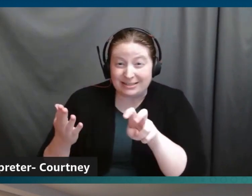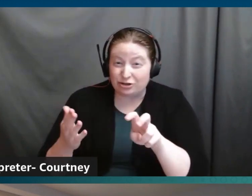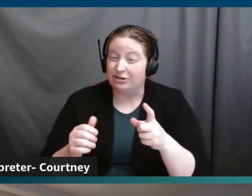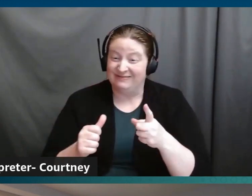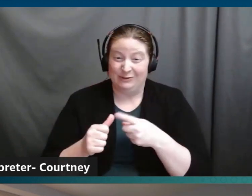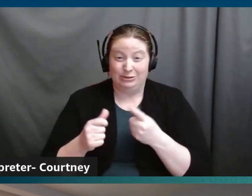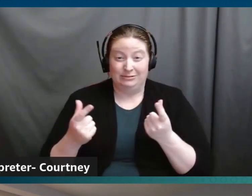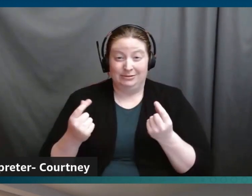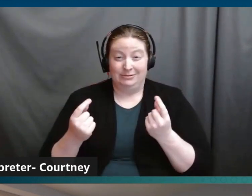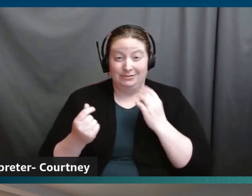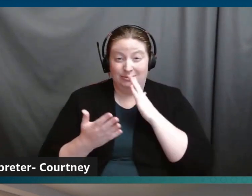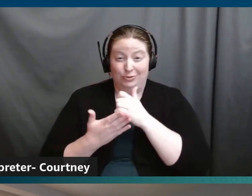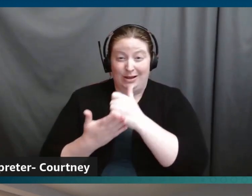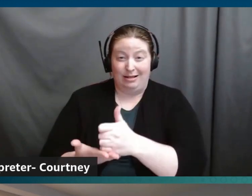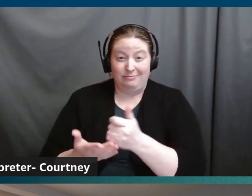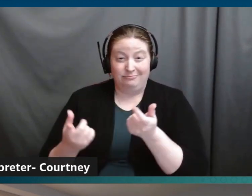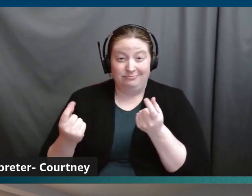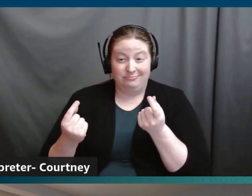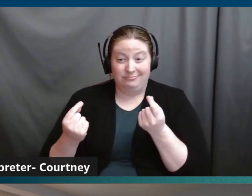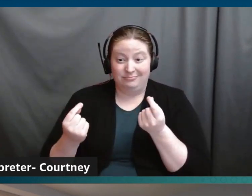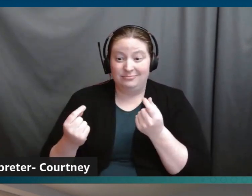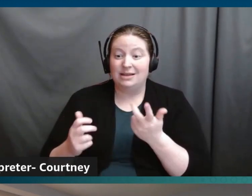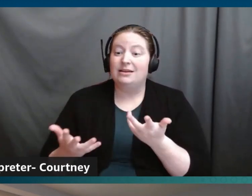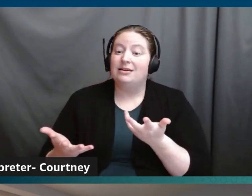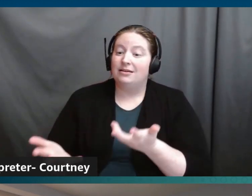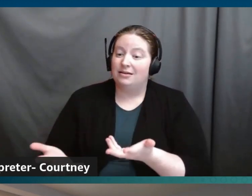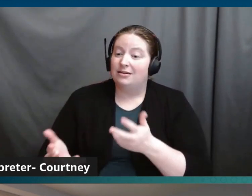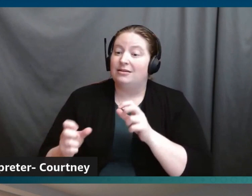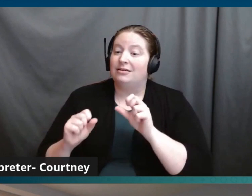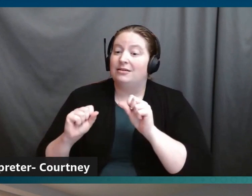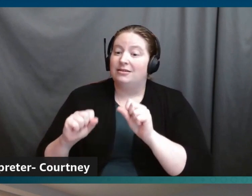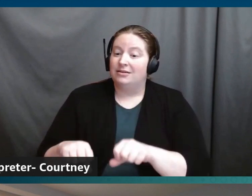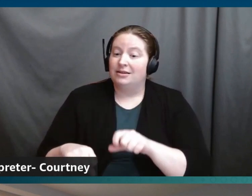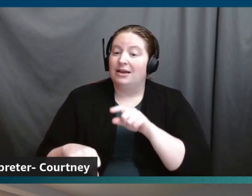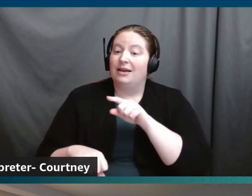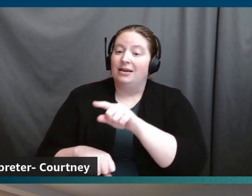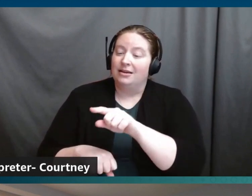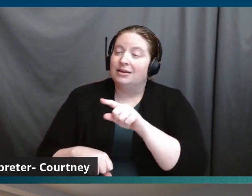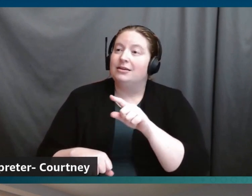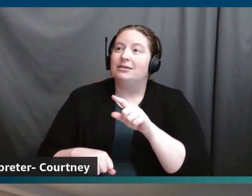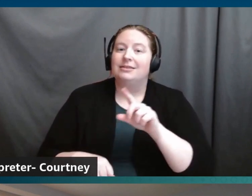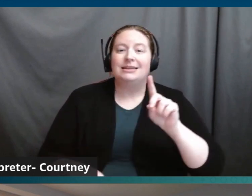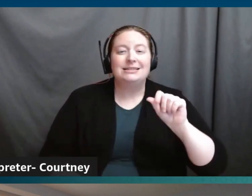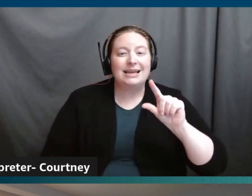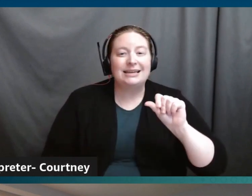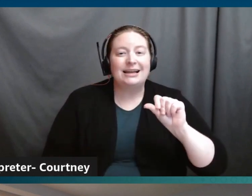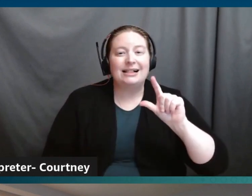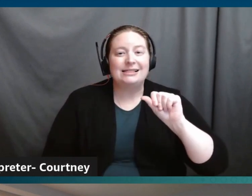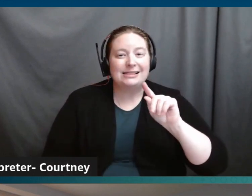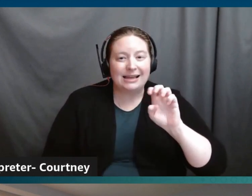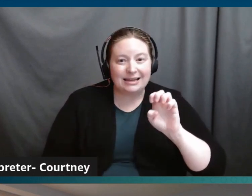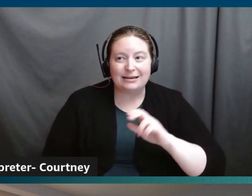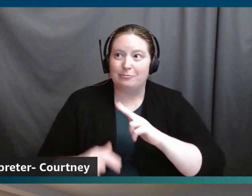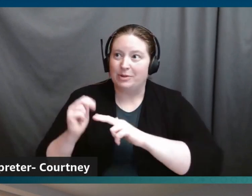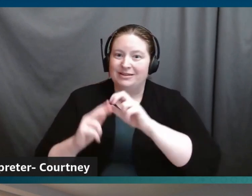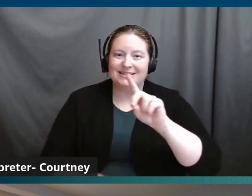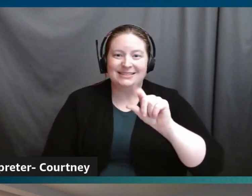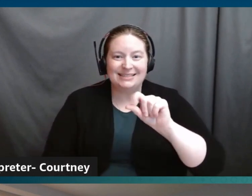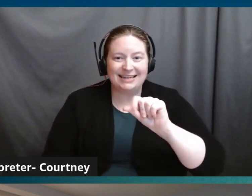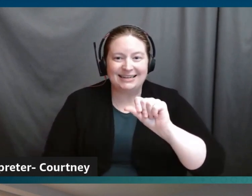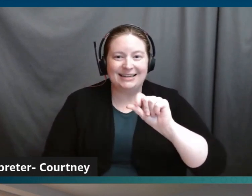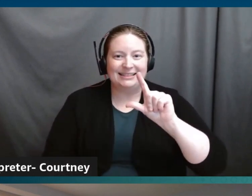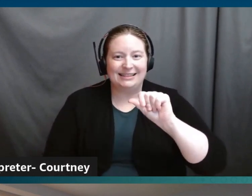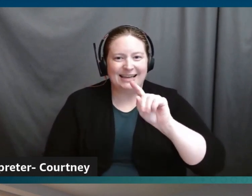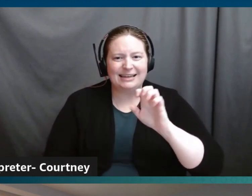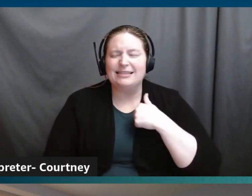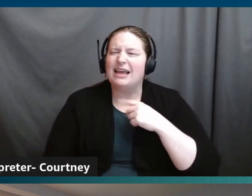them is to build a circular economy data lake, where we help them harmonize data coming from different silos,